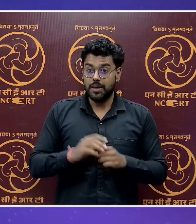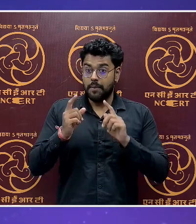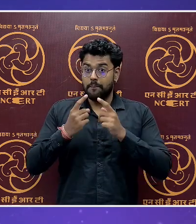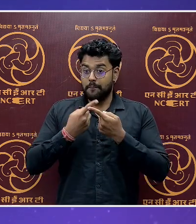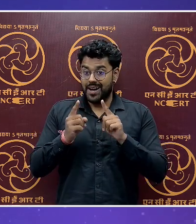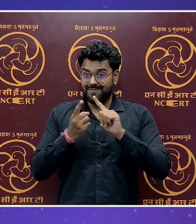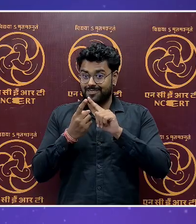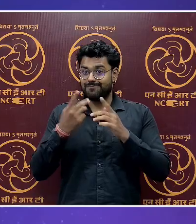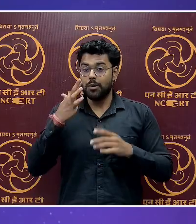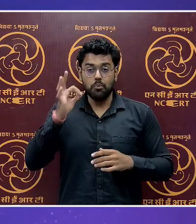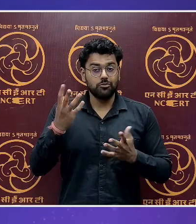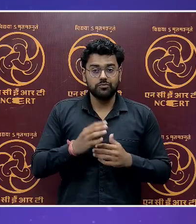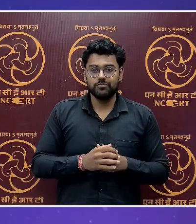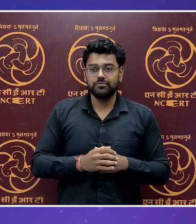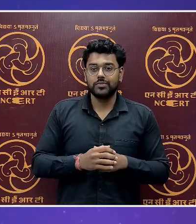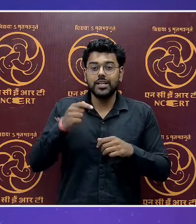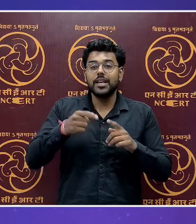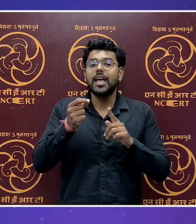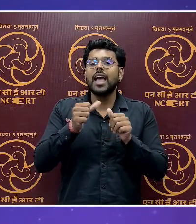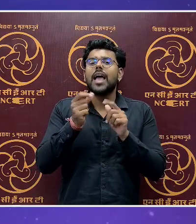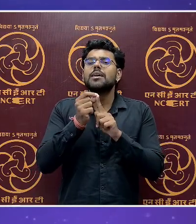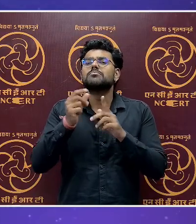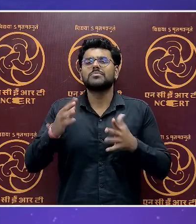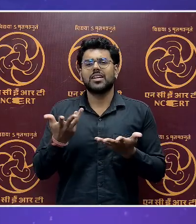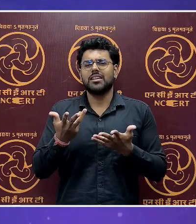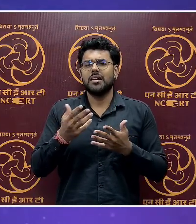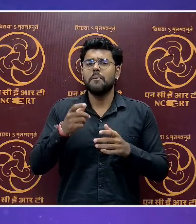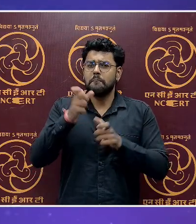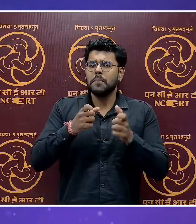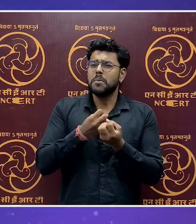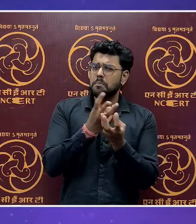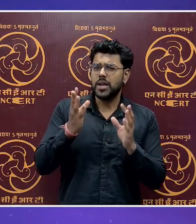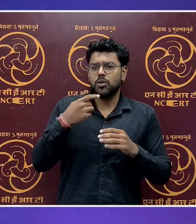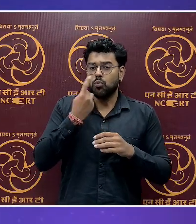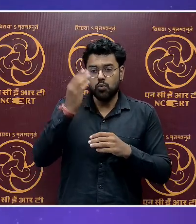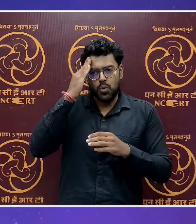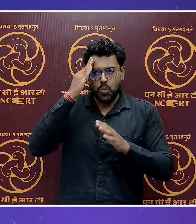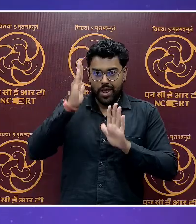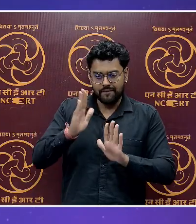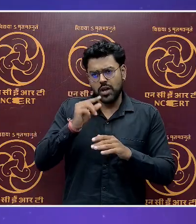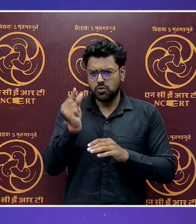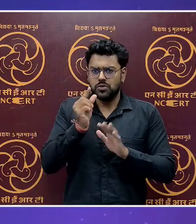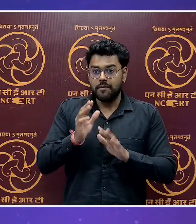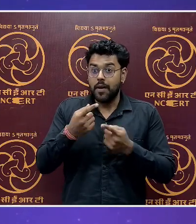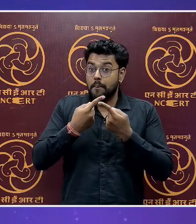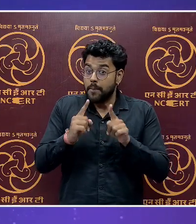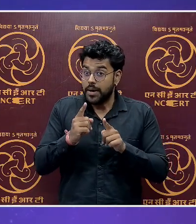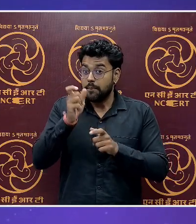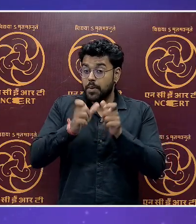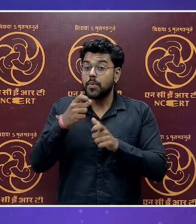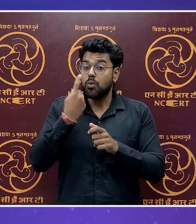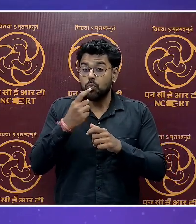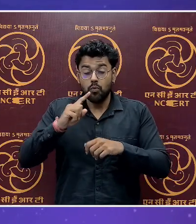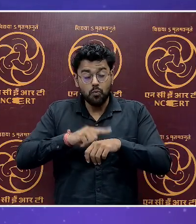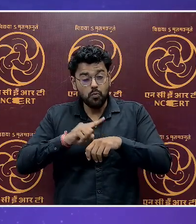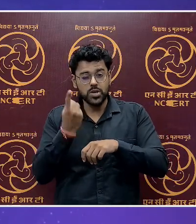to understand what exactly PRASHAST is. There are many people who already know about it, they are using it. But for those who've joined us for the